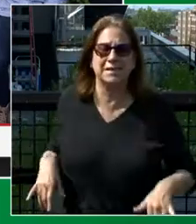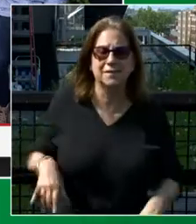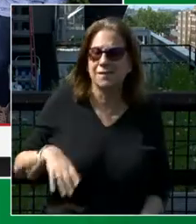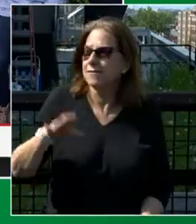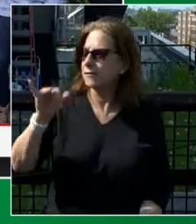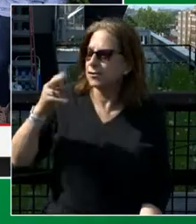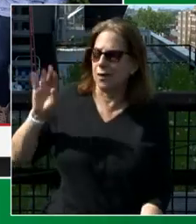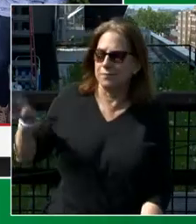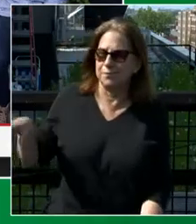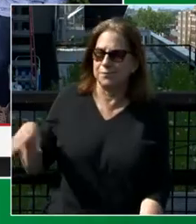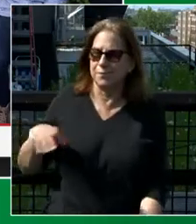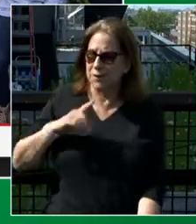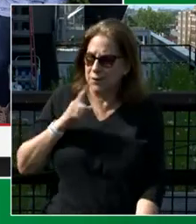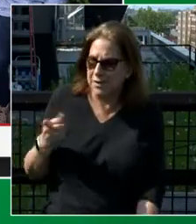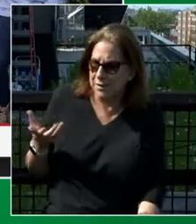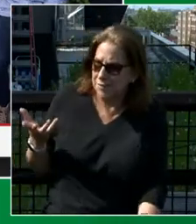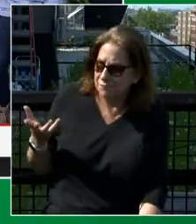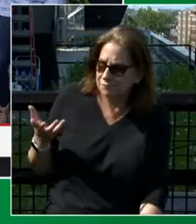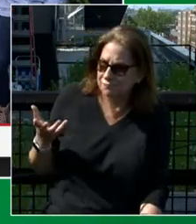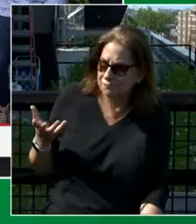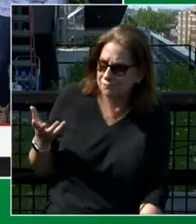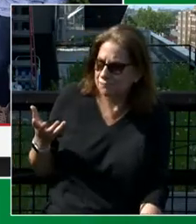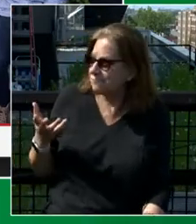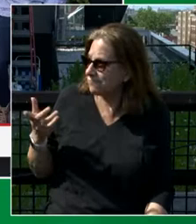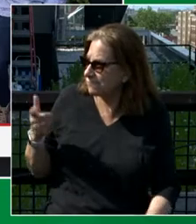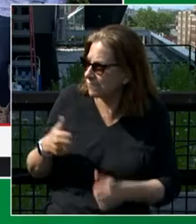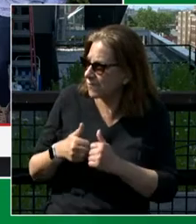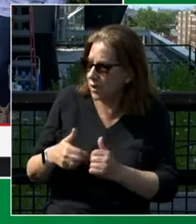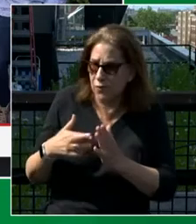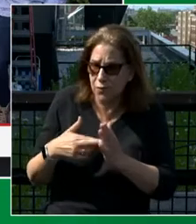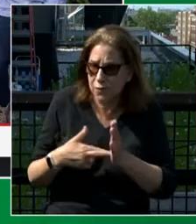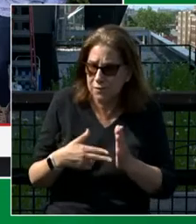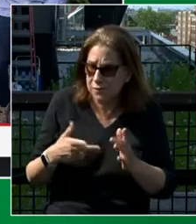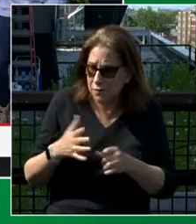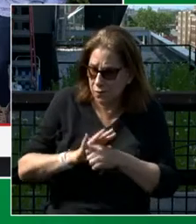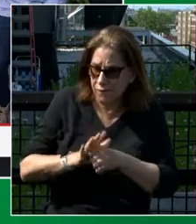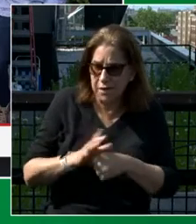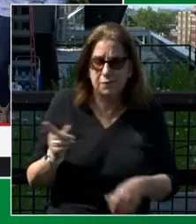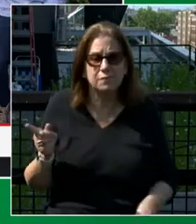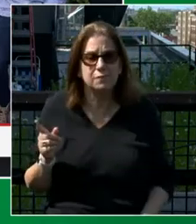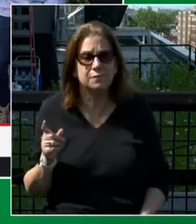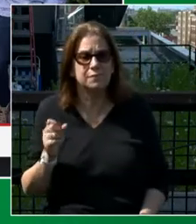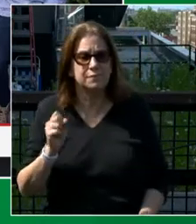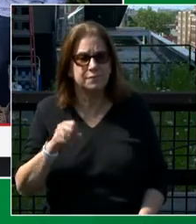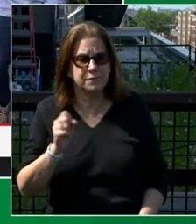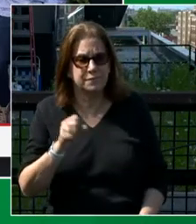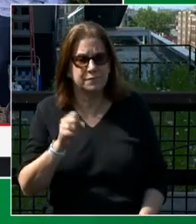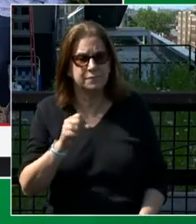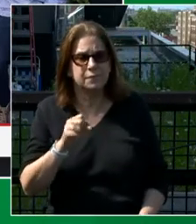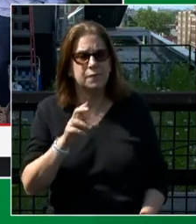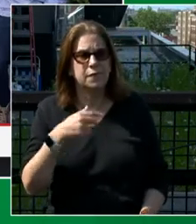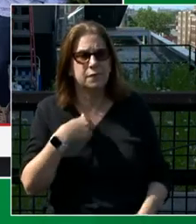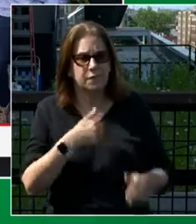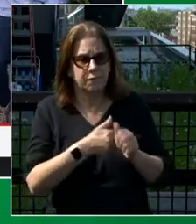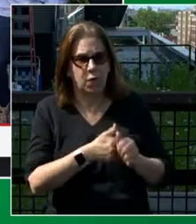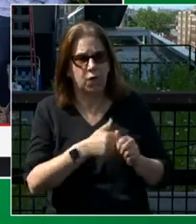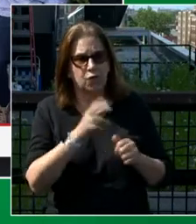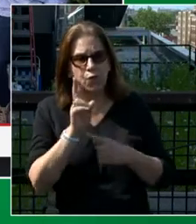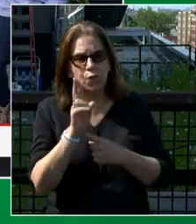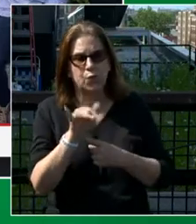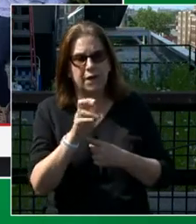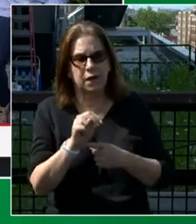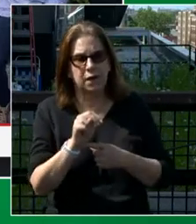the opening days of the pandemic, going to Union Kitchen and seeing a requirement to wear gloves for everybody. Yeah, that